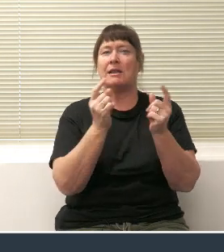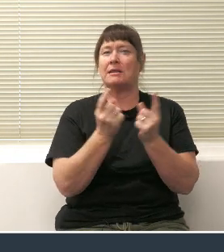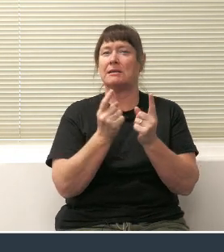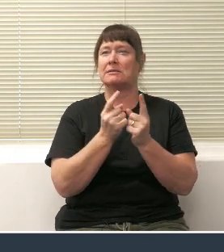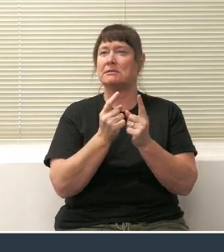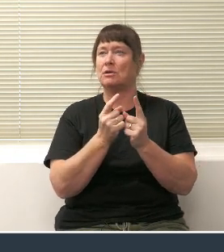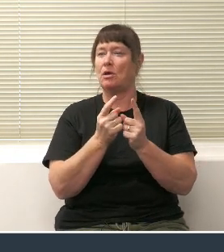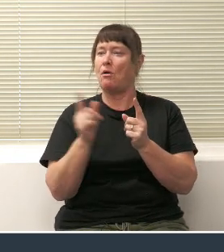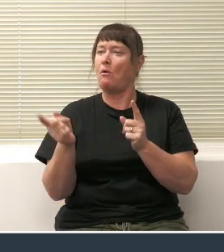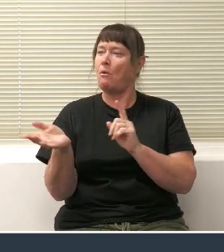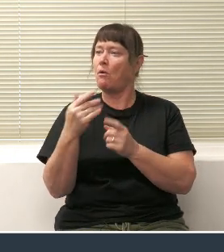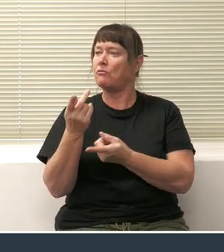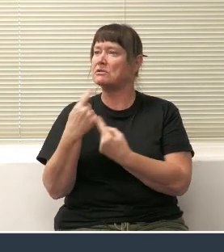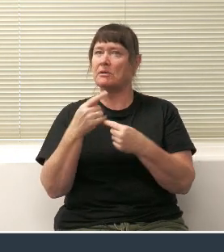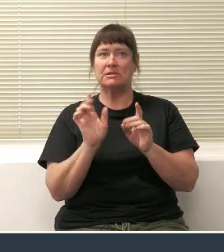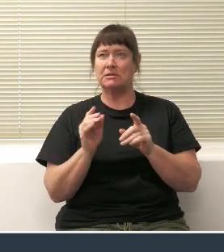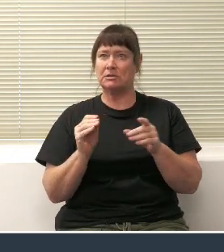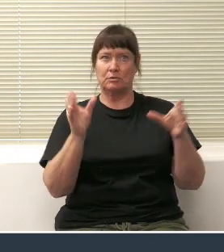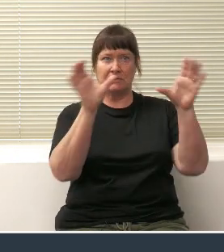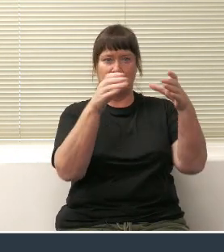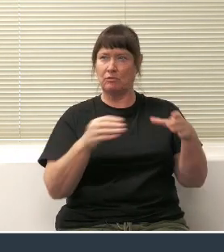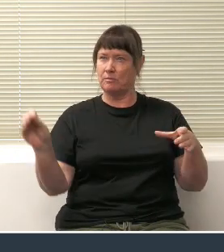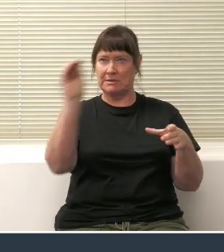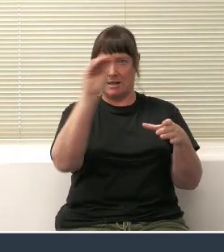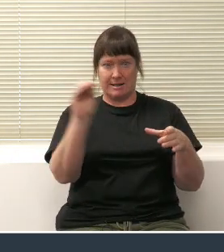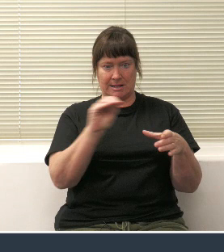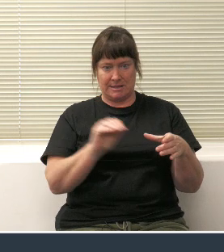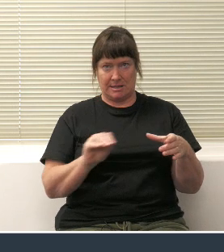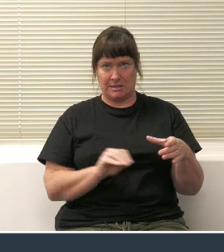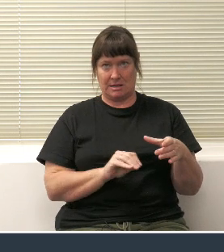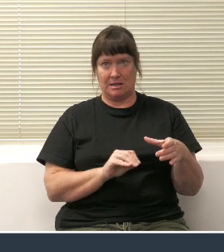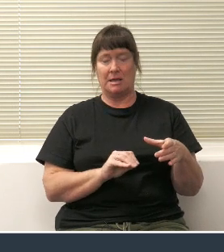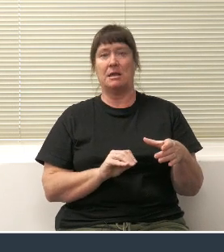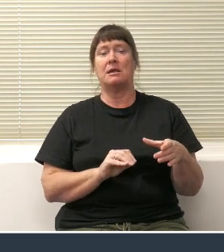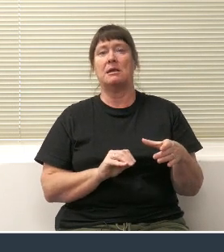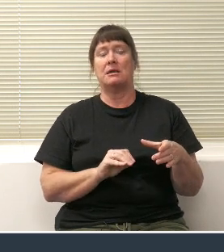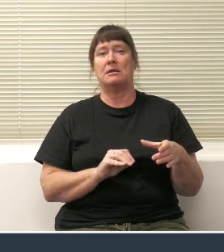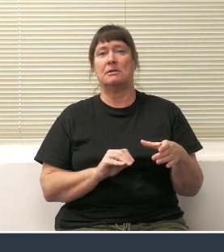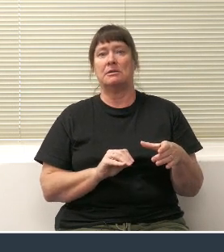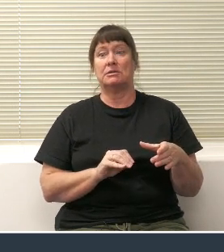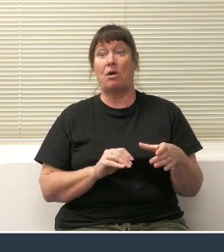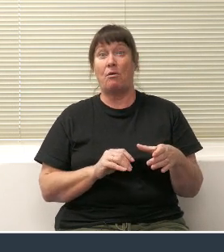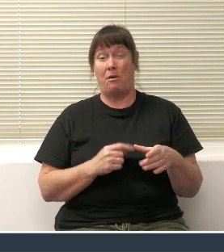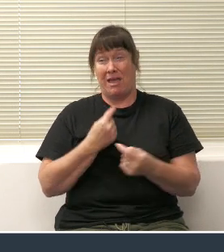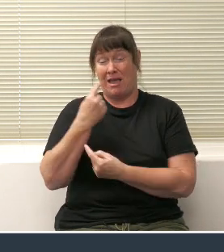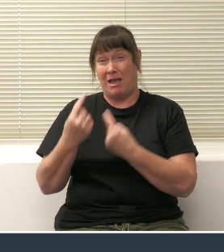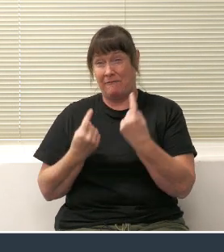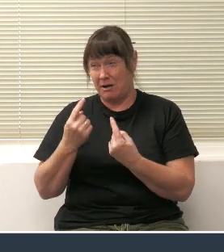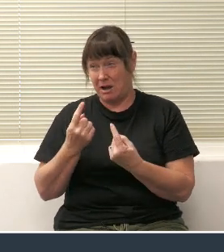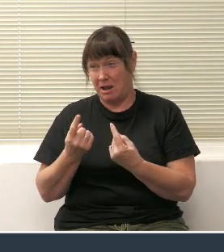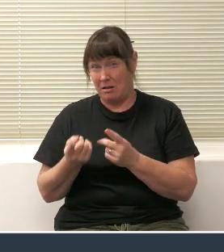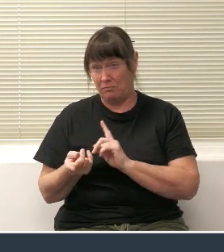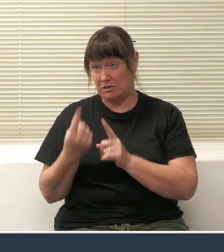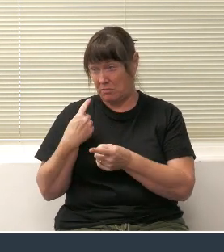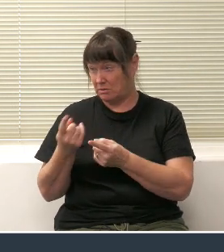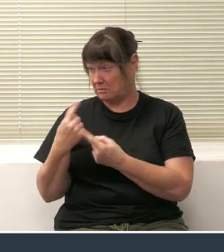can categorise the responses into either one or several categories. So just reiterating, every single response was read